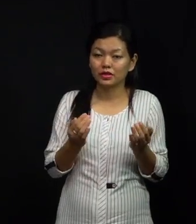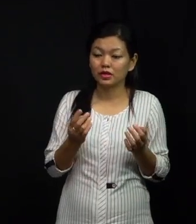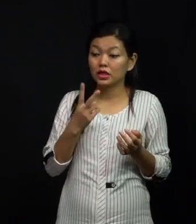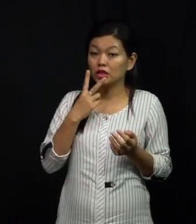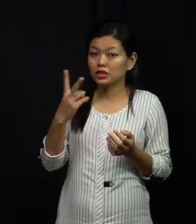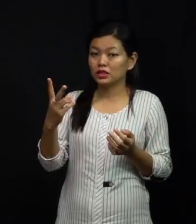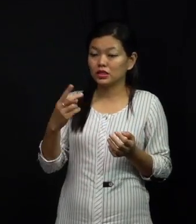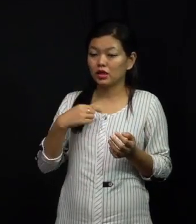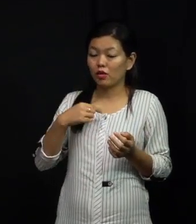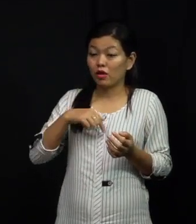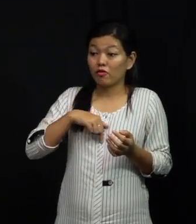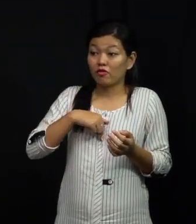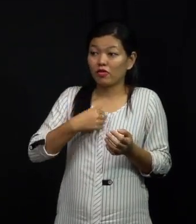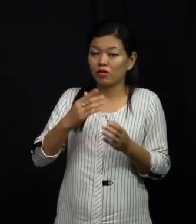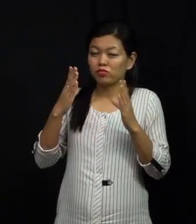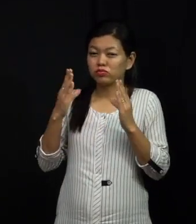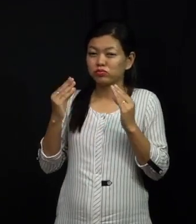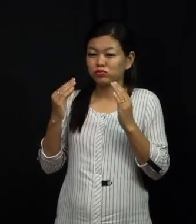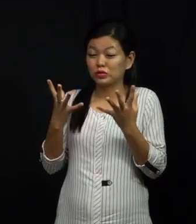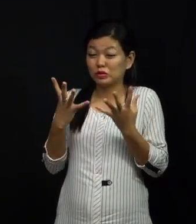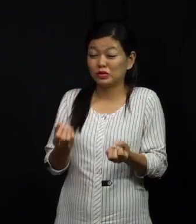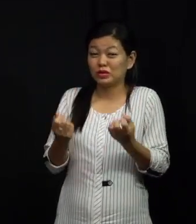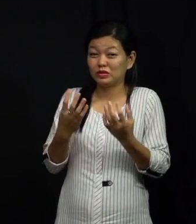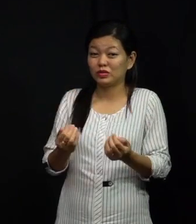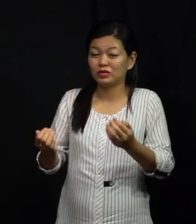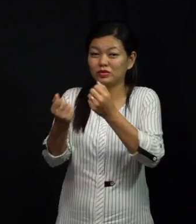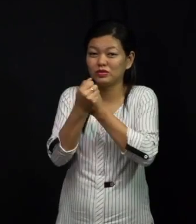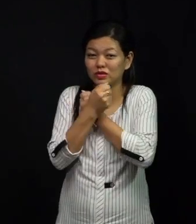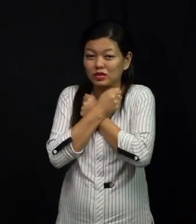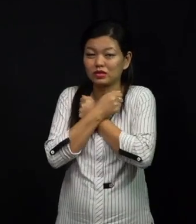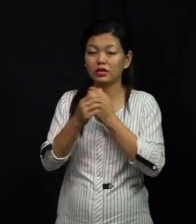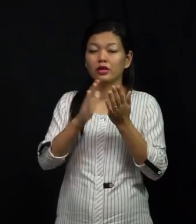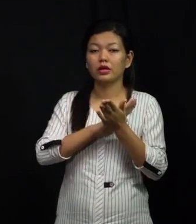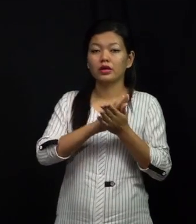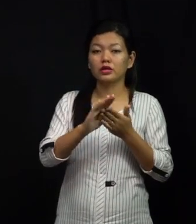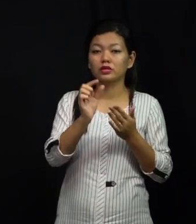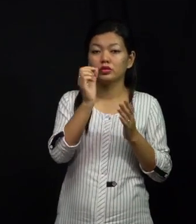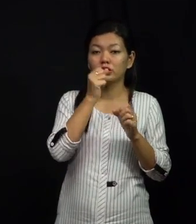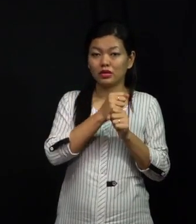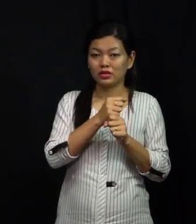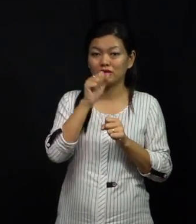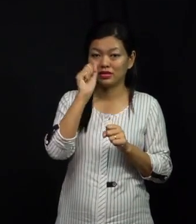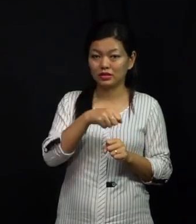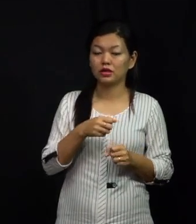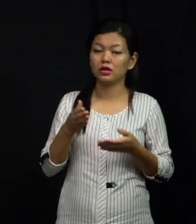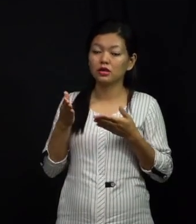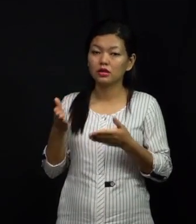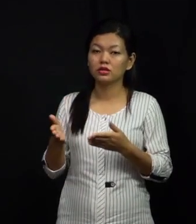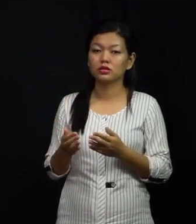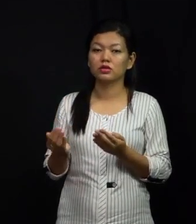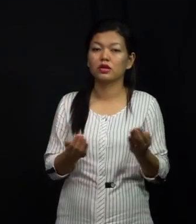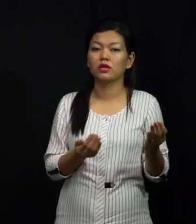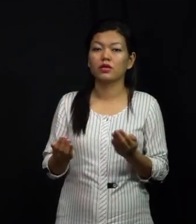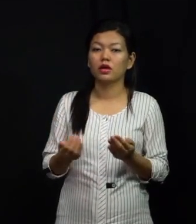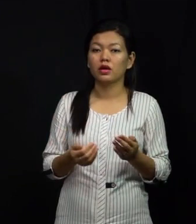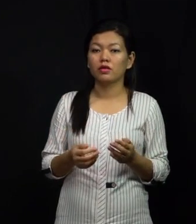to our eyes, isn't it? And to our mind also, right? So that is why they are very appealing. Okay, so these are